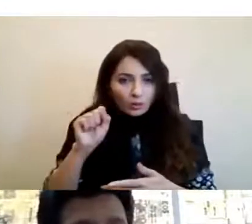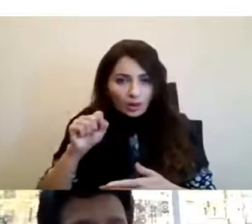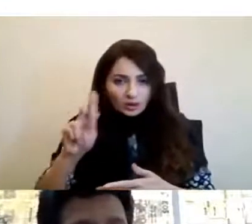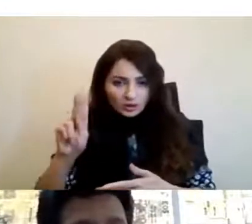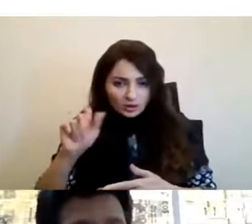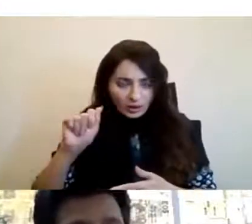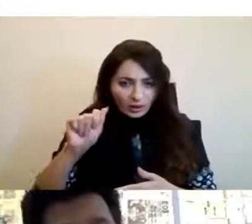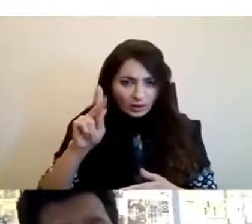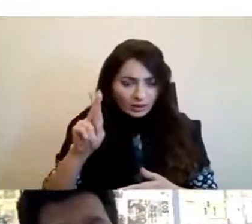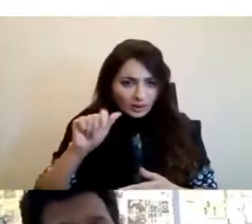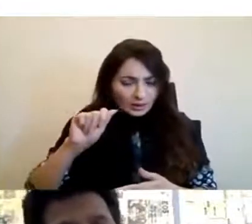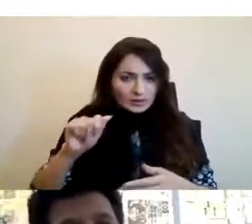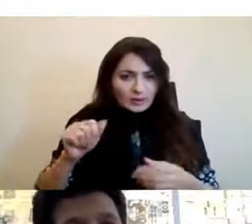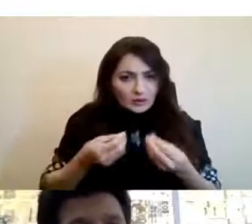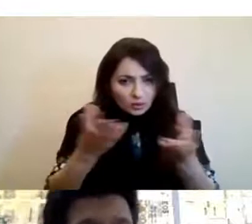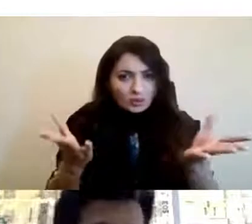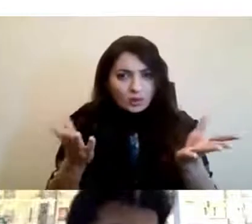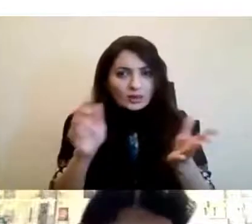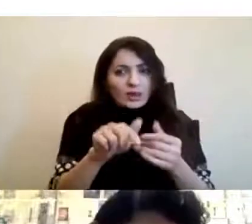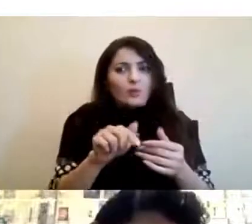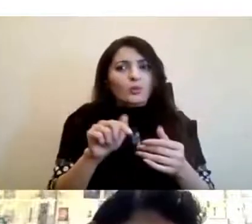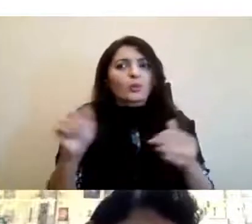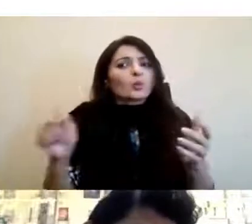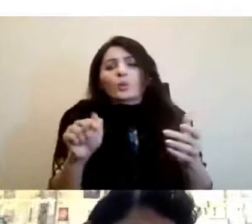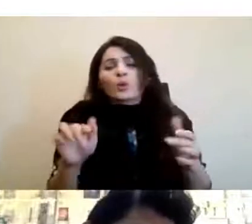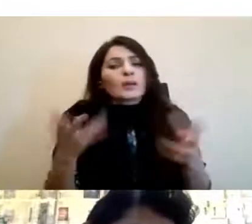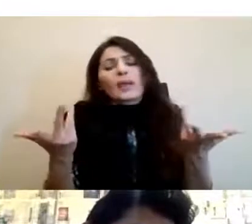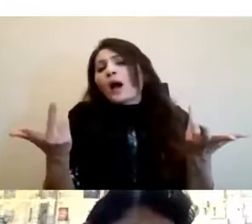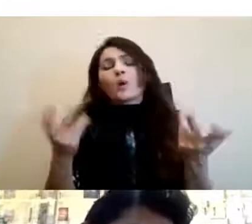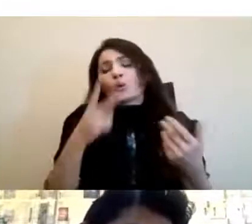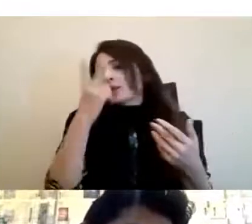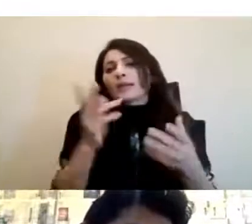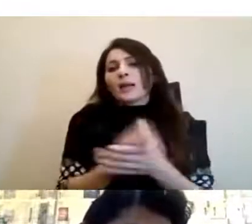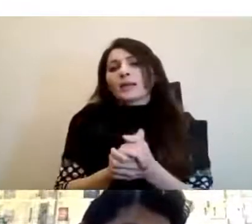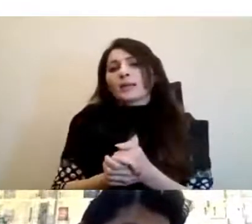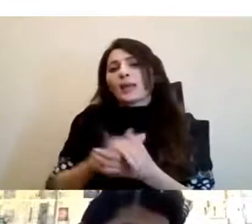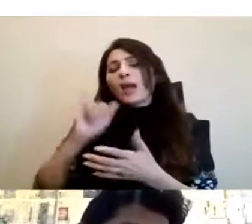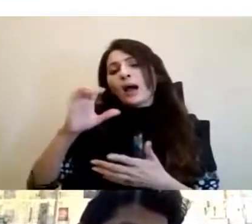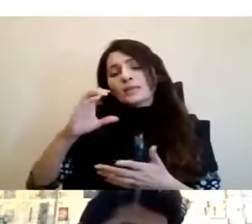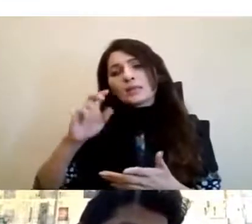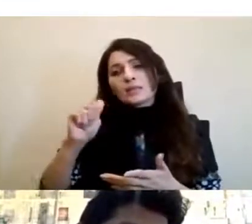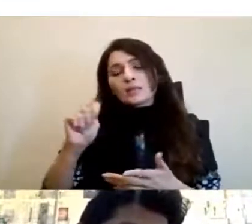views given your vast experience at the intersection of ICT and disabilities.